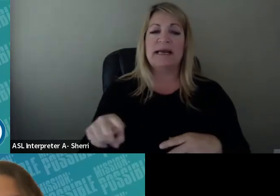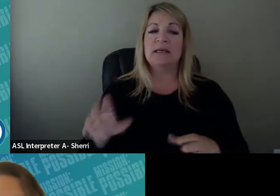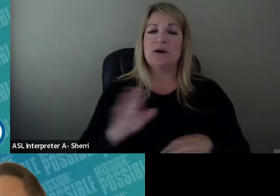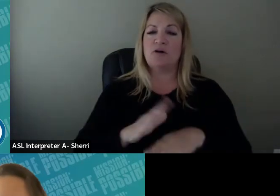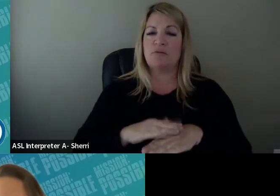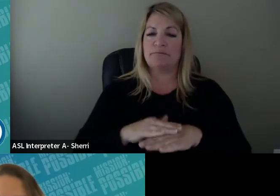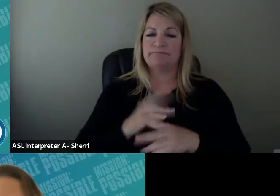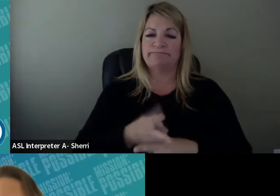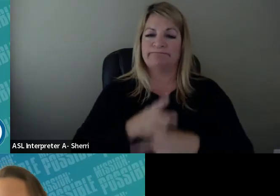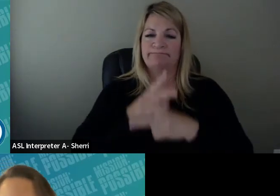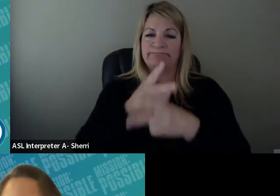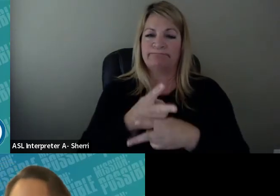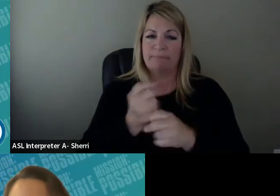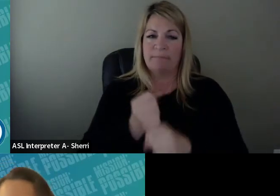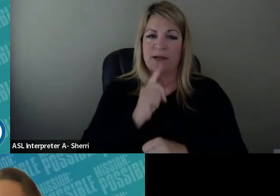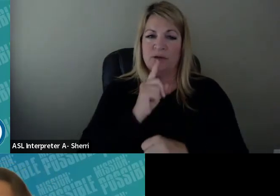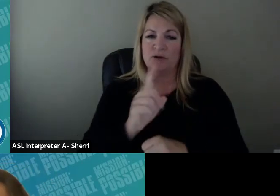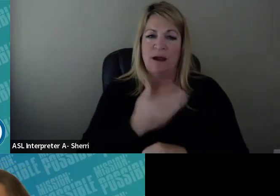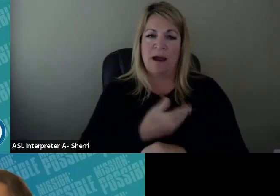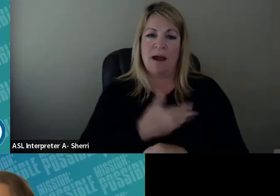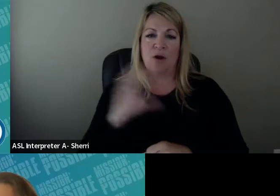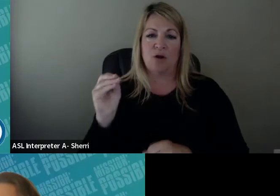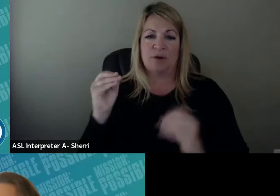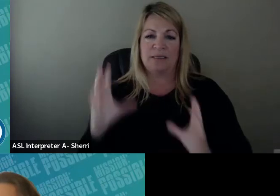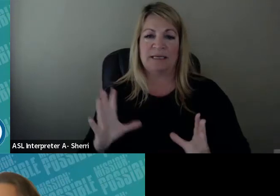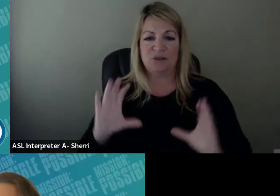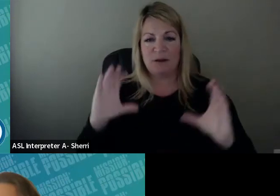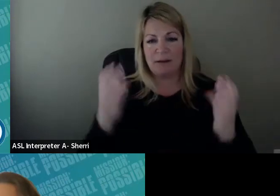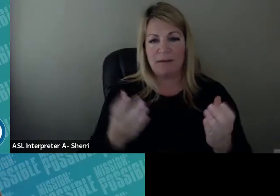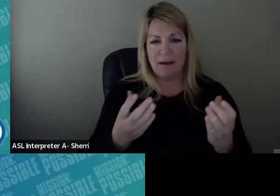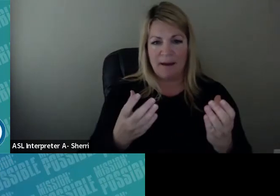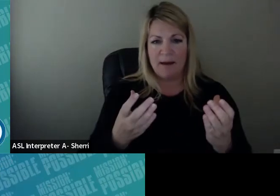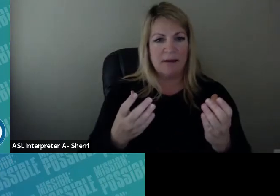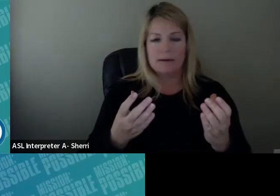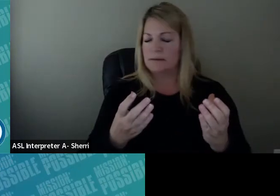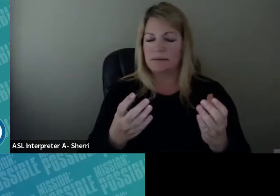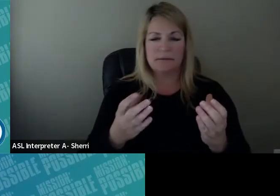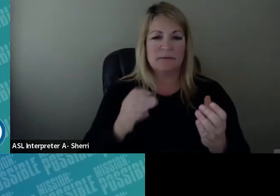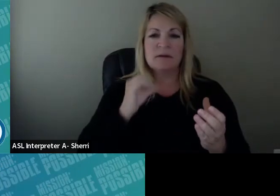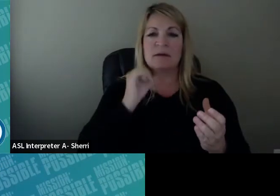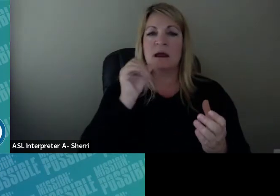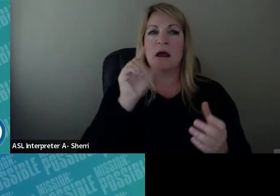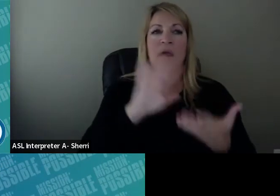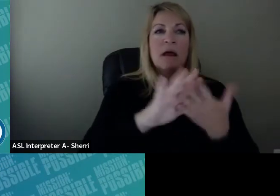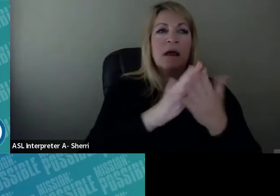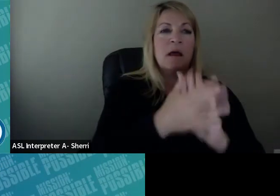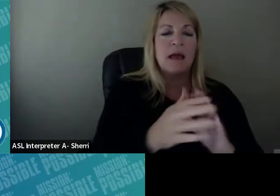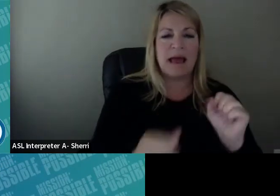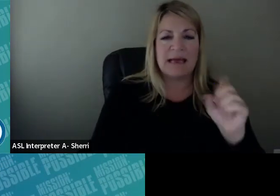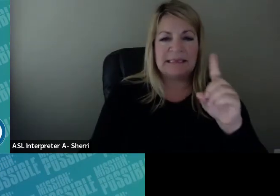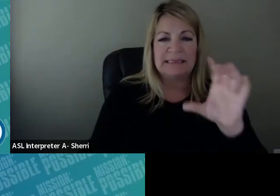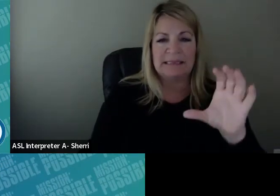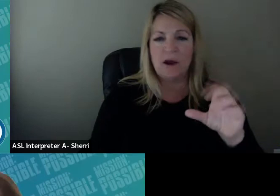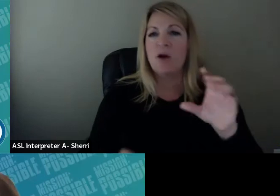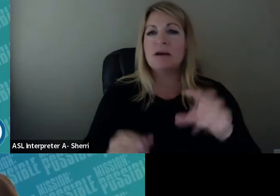cautious in making sure that our co-teaching classes will not end up as an SDC or a special